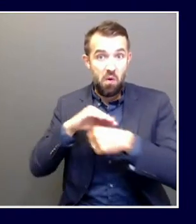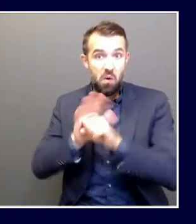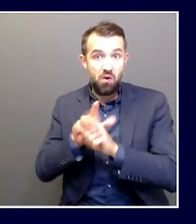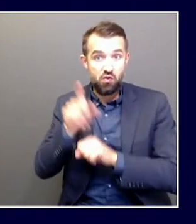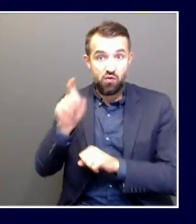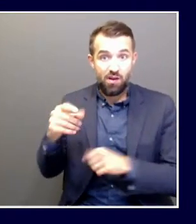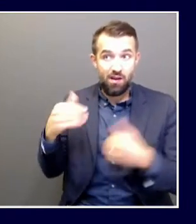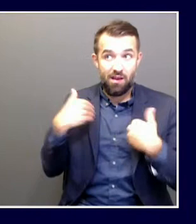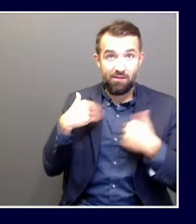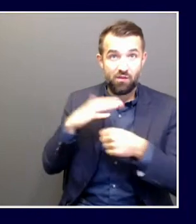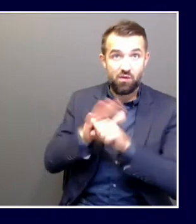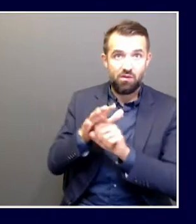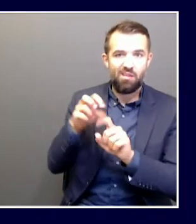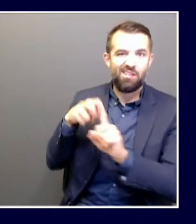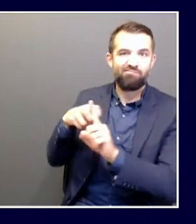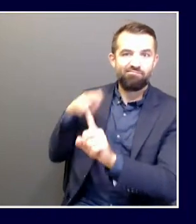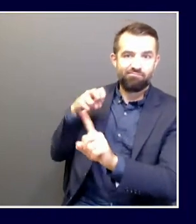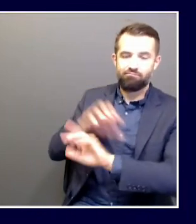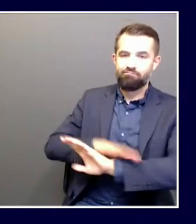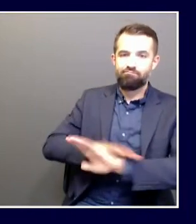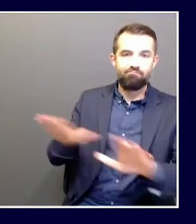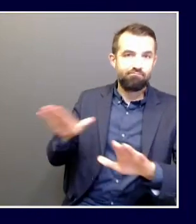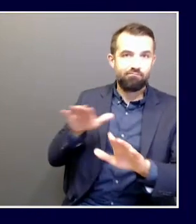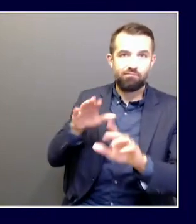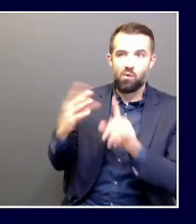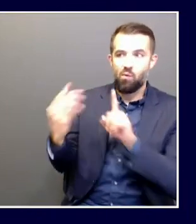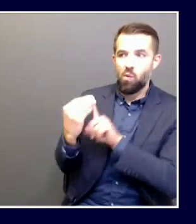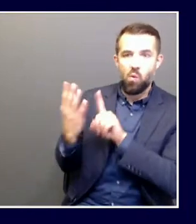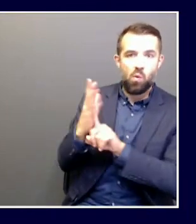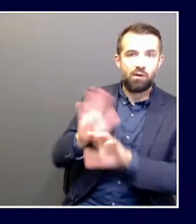keep the overall number of cases down across the state.